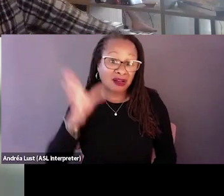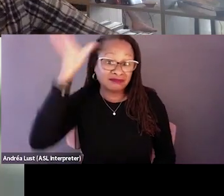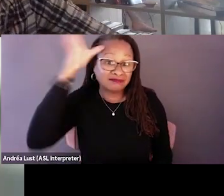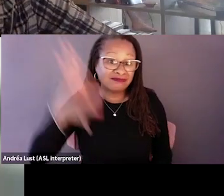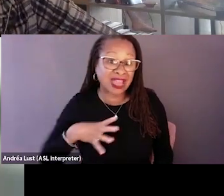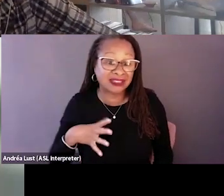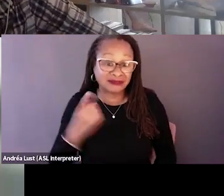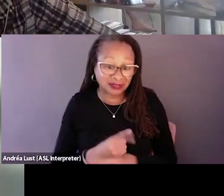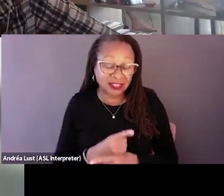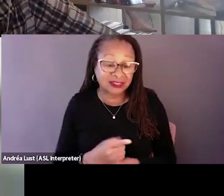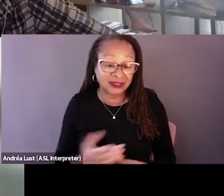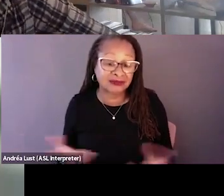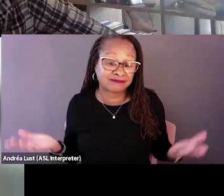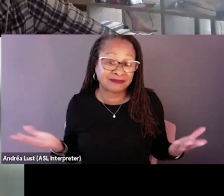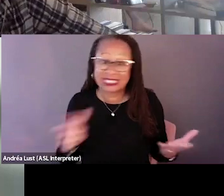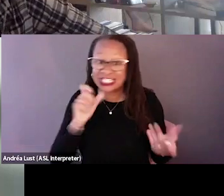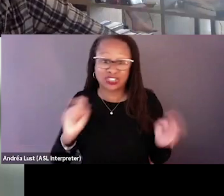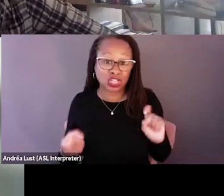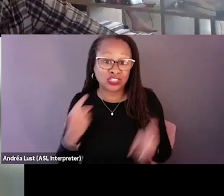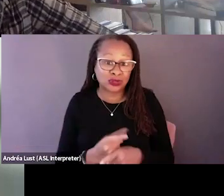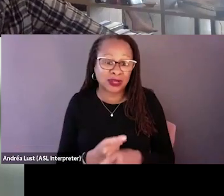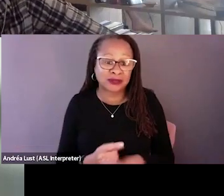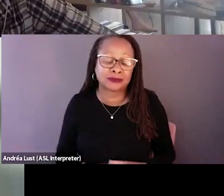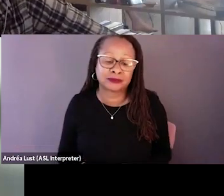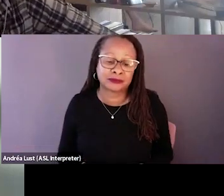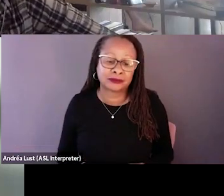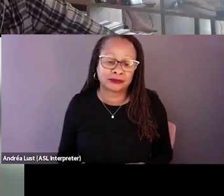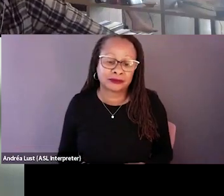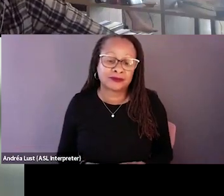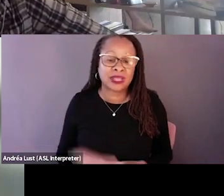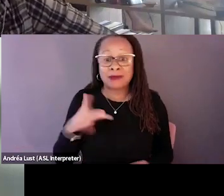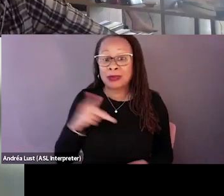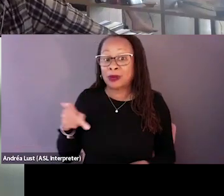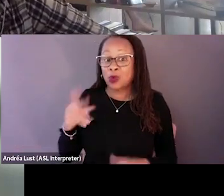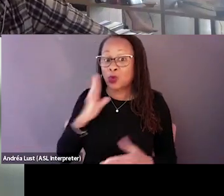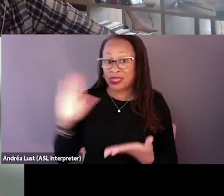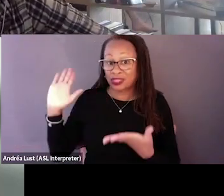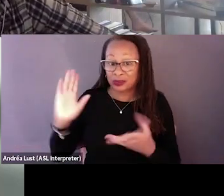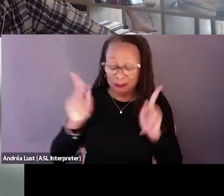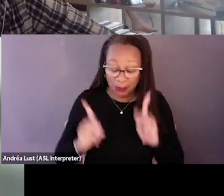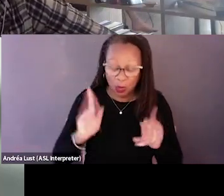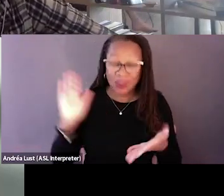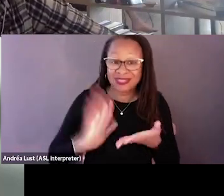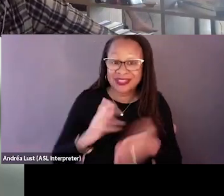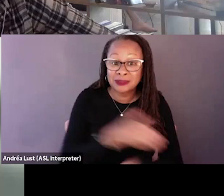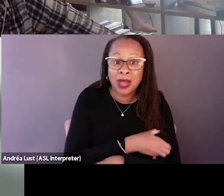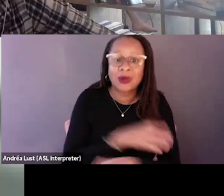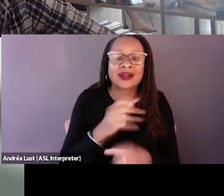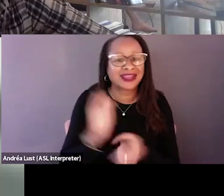and that hasn't changed. The people with less power get less credit, and this is